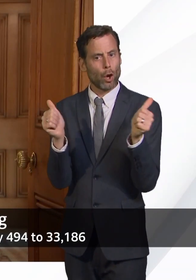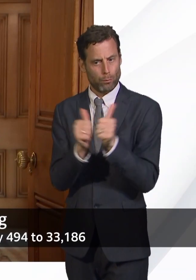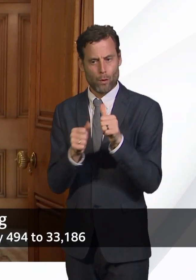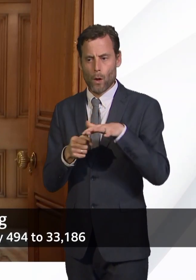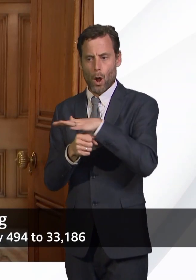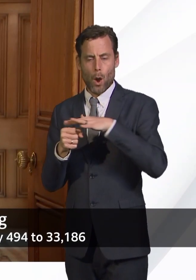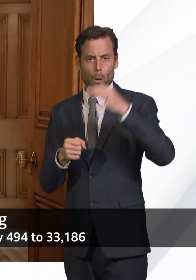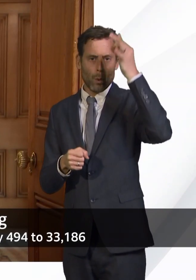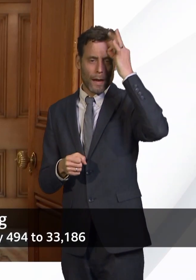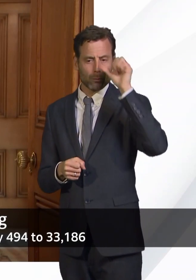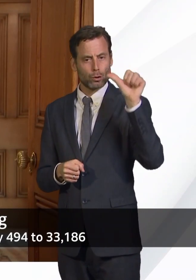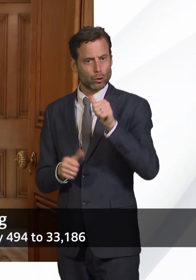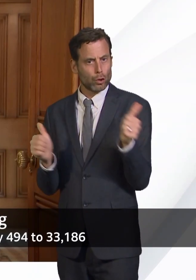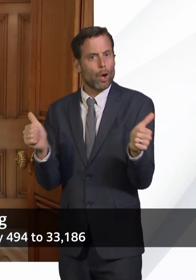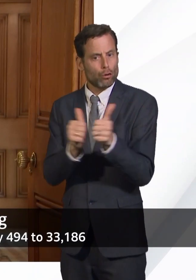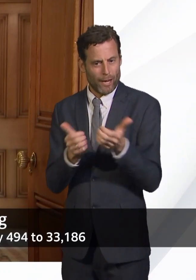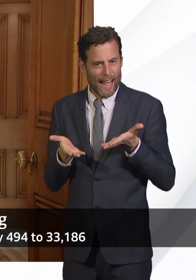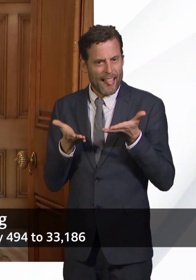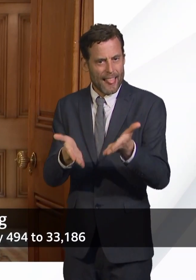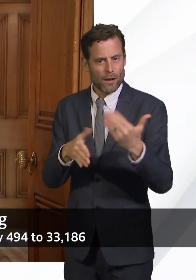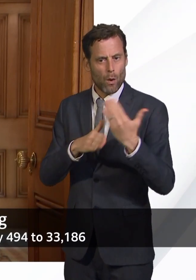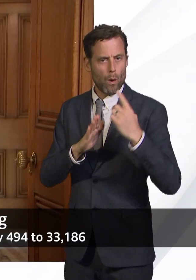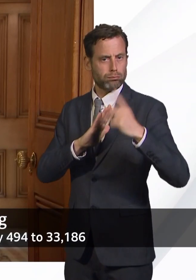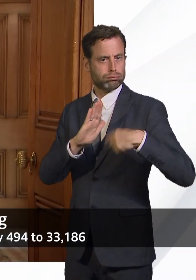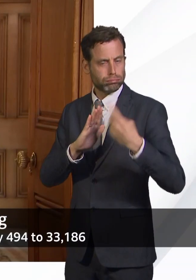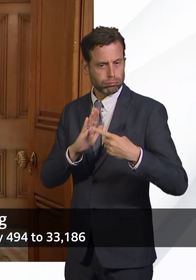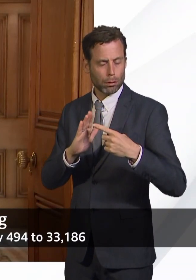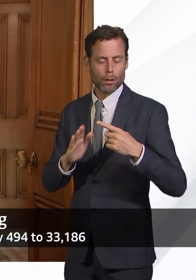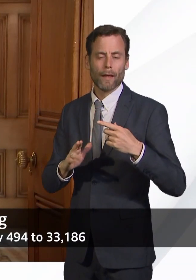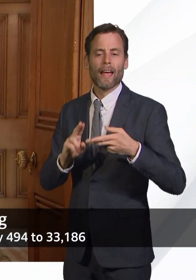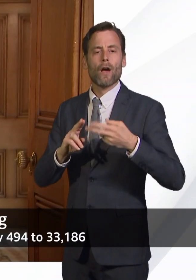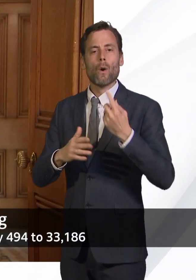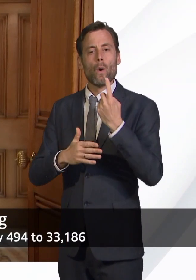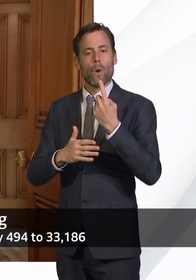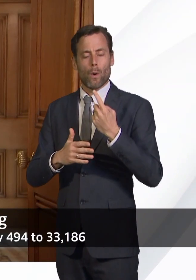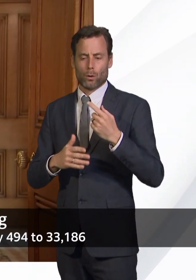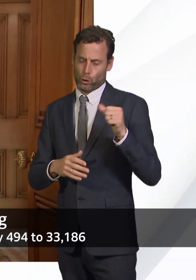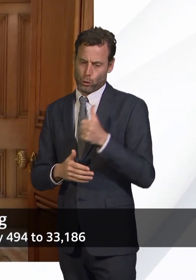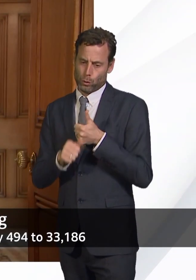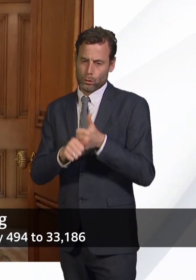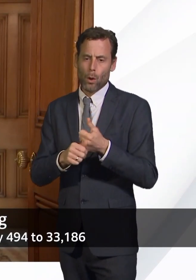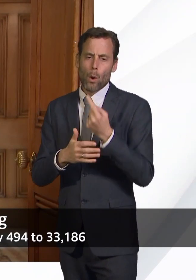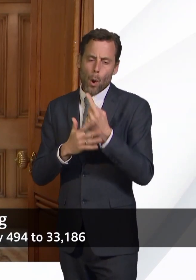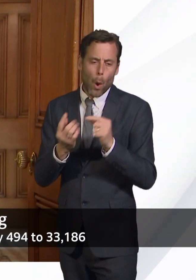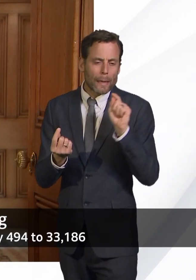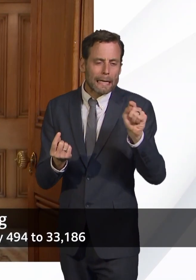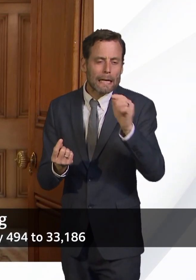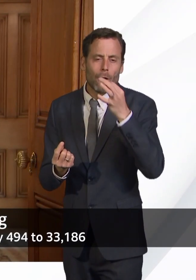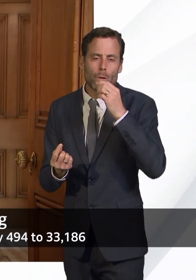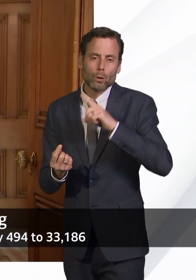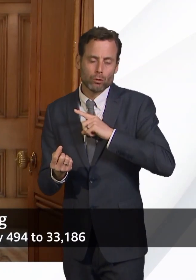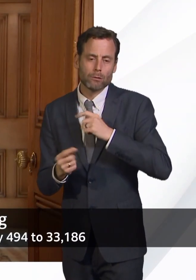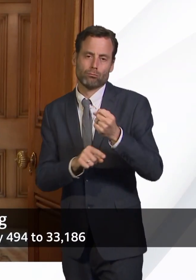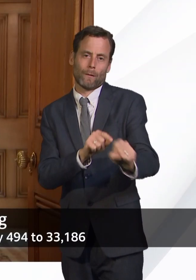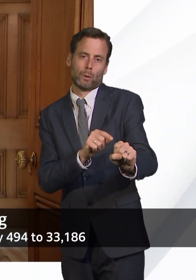there are very compelling reasons not to do so. Varied start and finish times will make it much